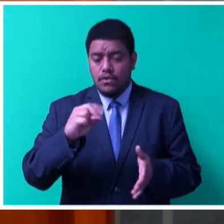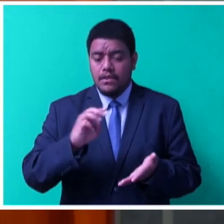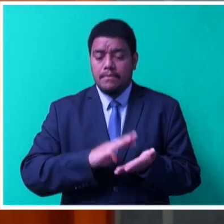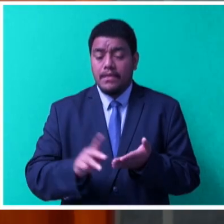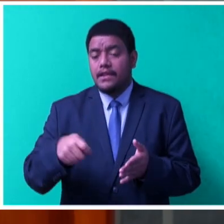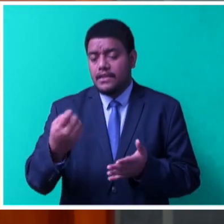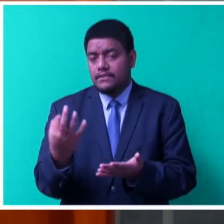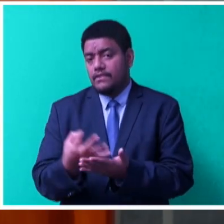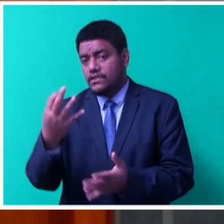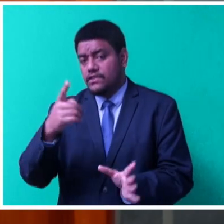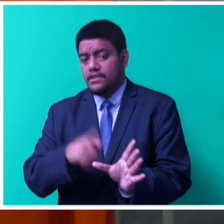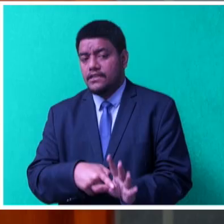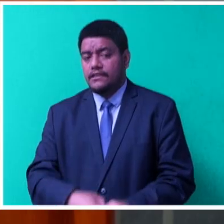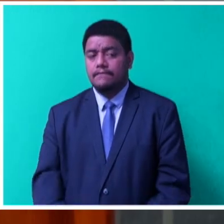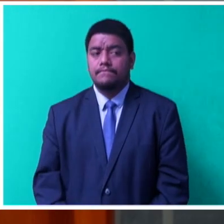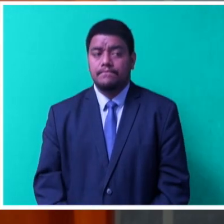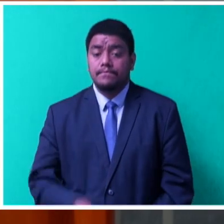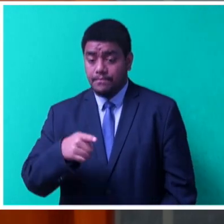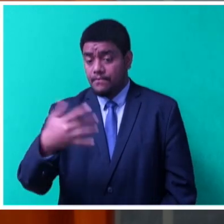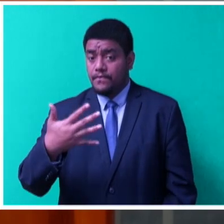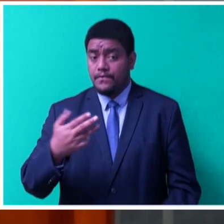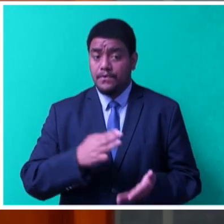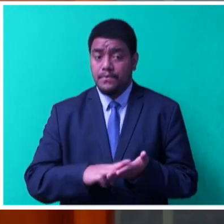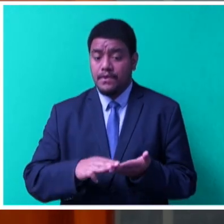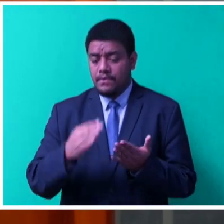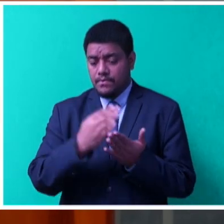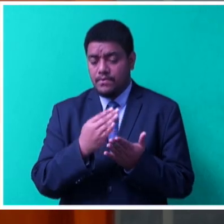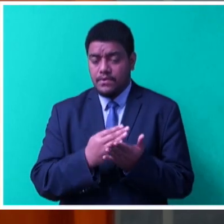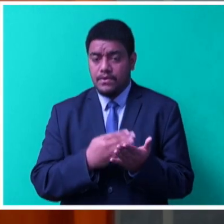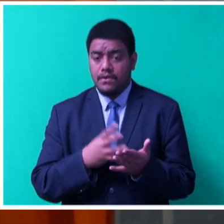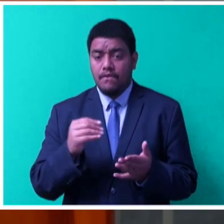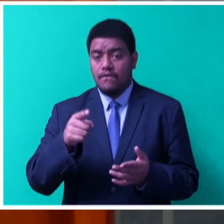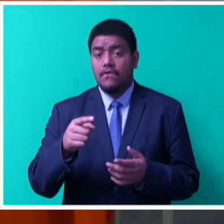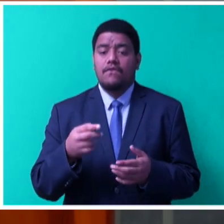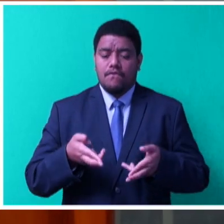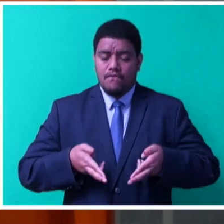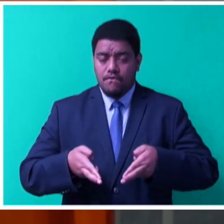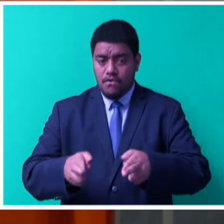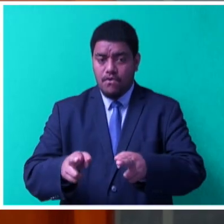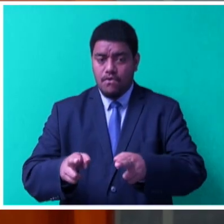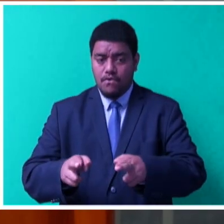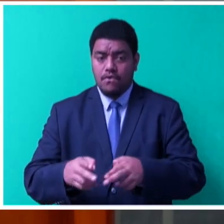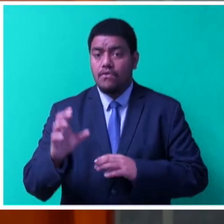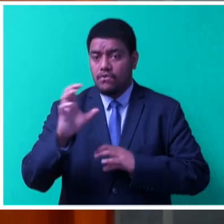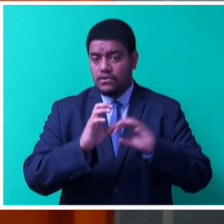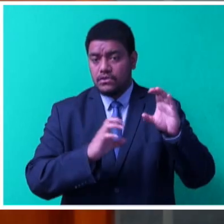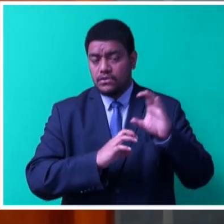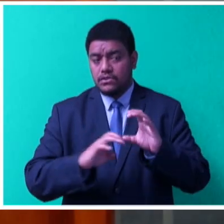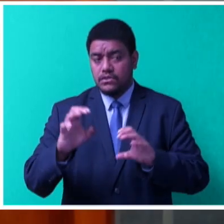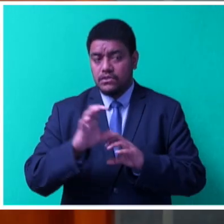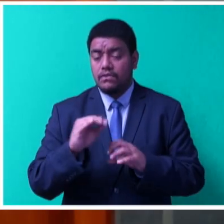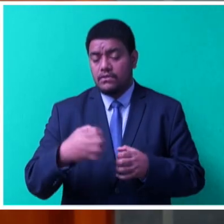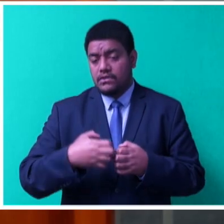financial year. Of these, 15 million is budgeted for the widening of the Ratu-Dawi Road, construction of the